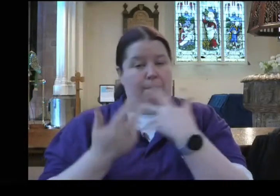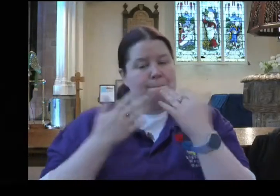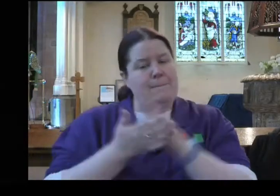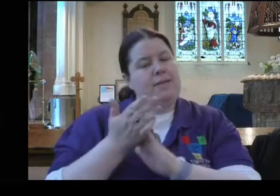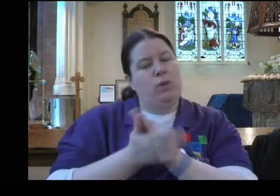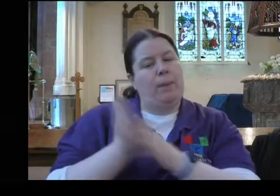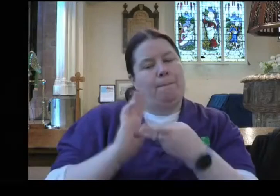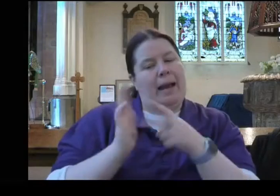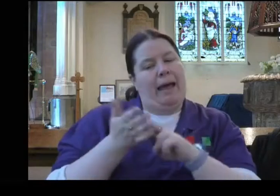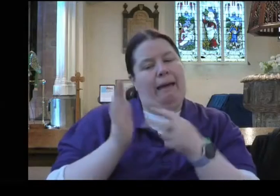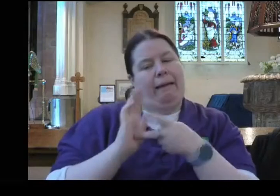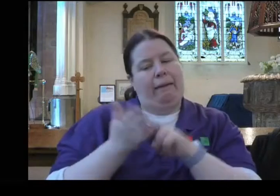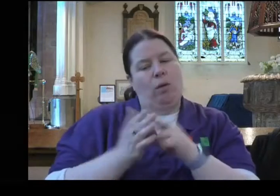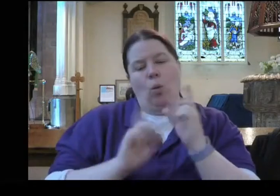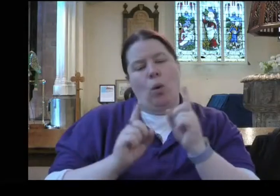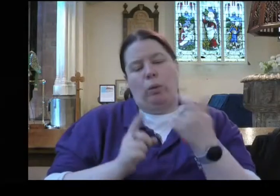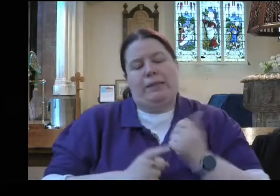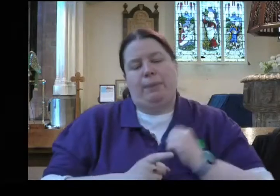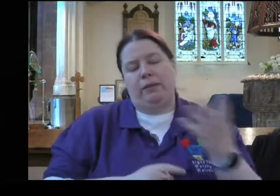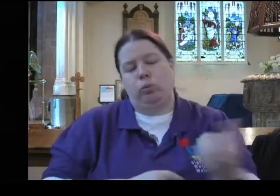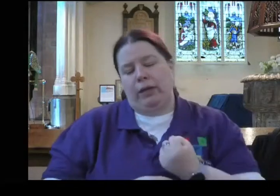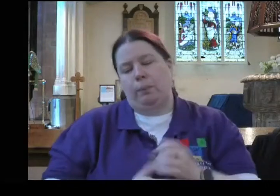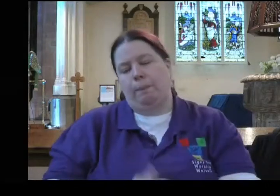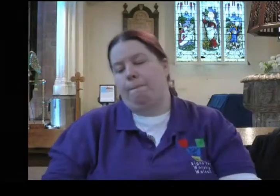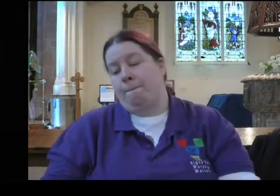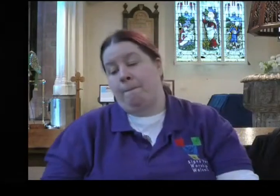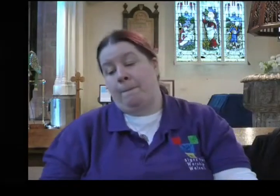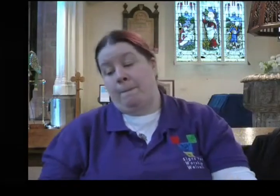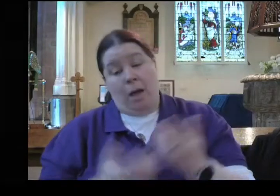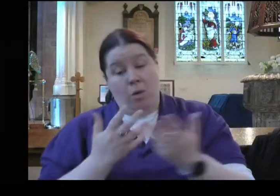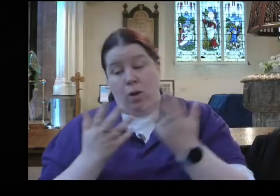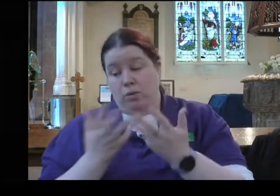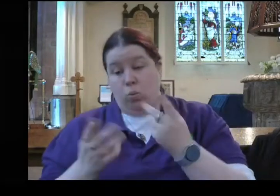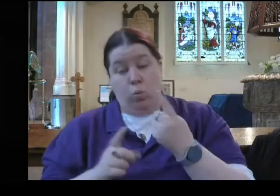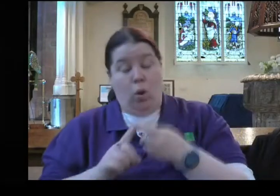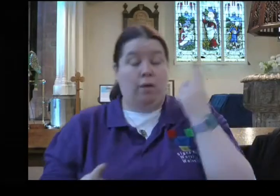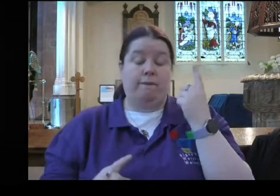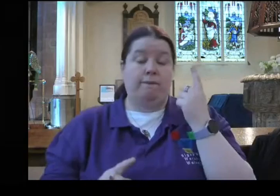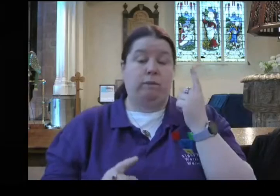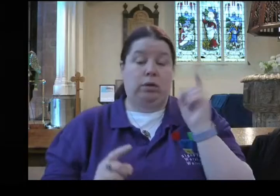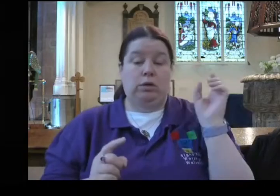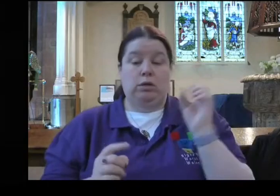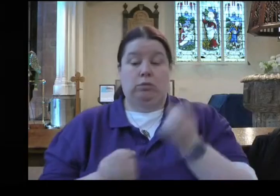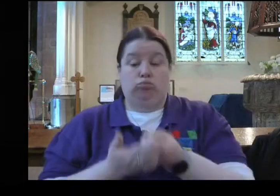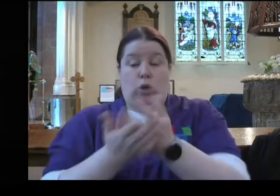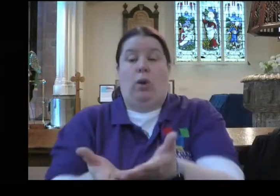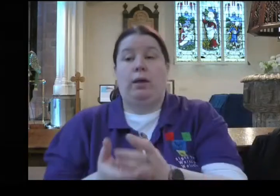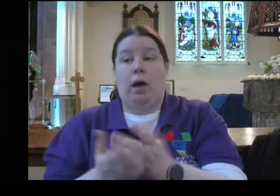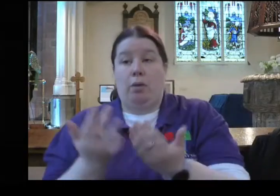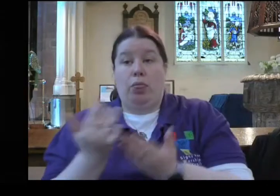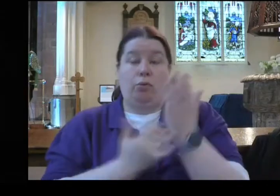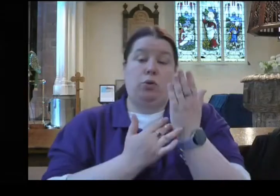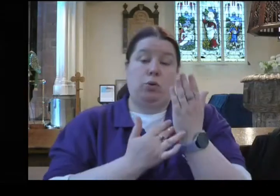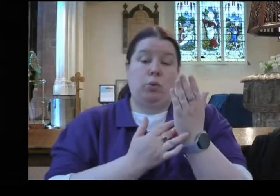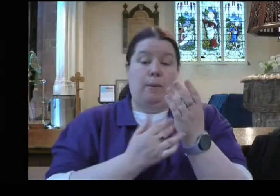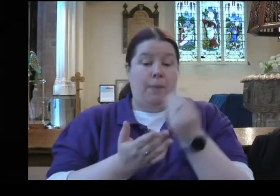our financial giving, our income. But other ways are great as well. You can give by one-off donations, even in envelopes or